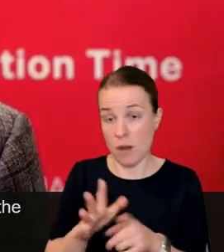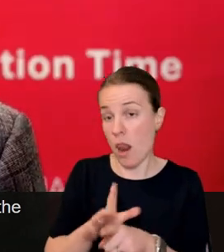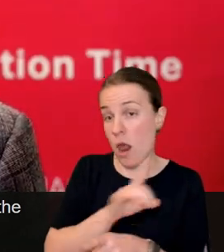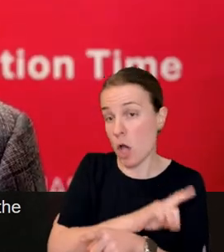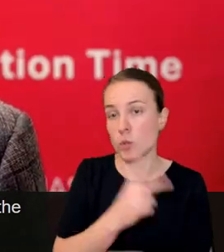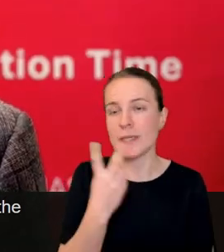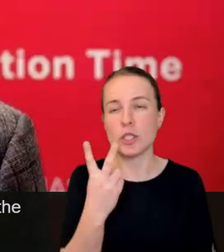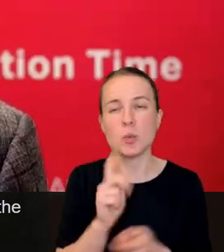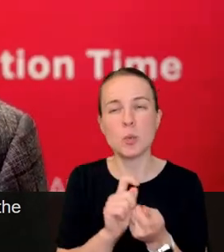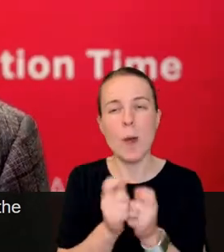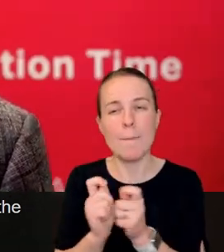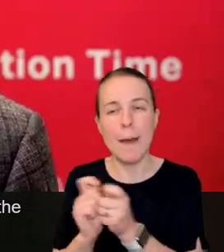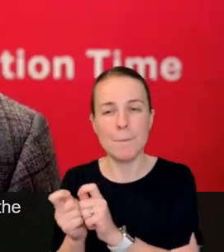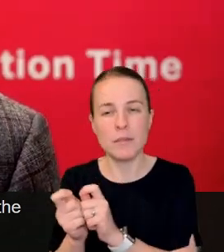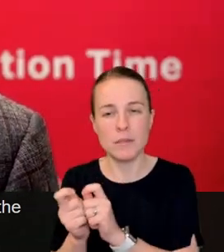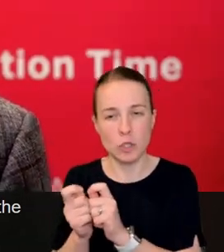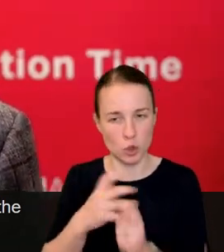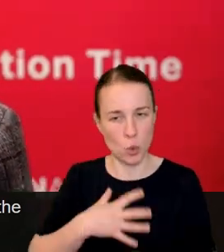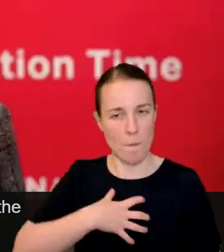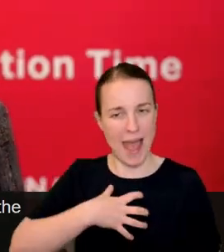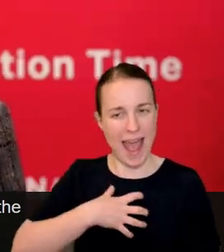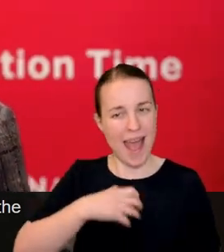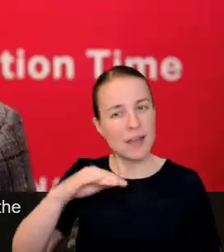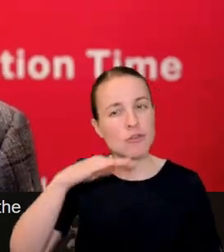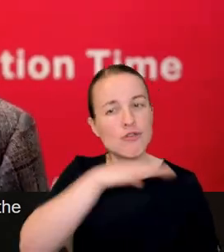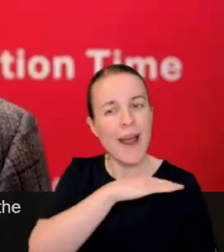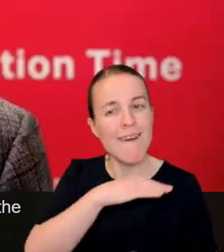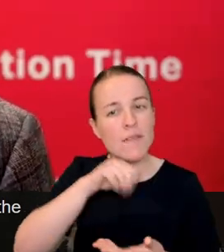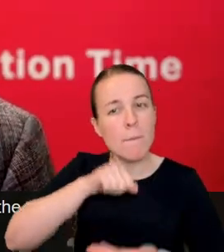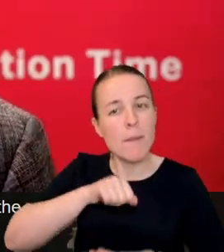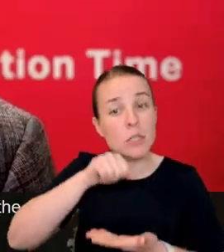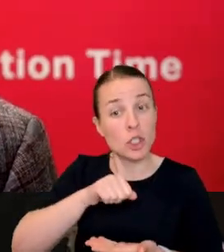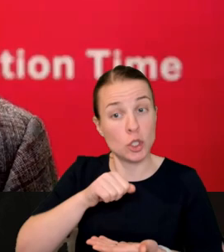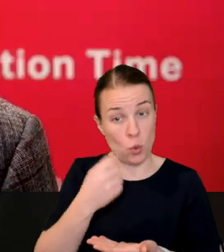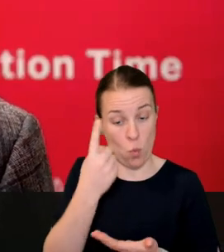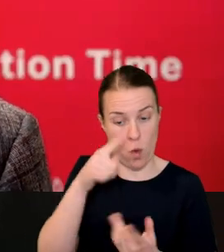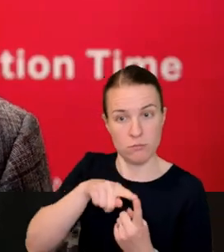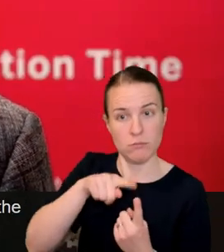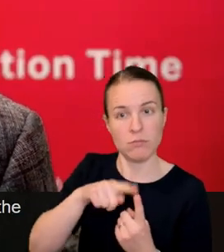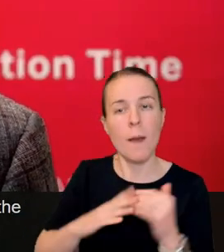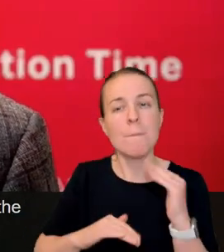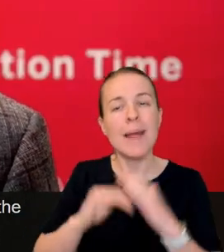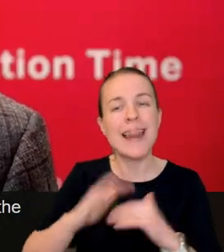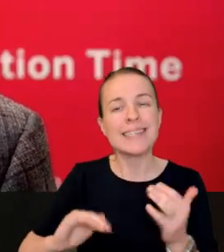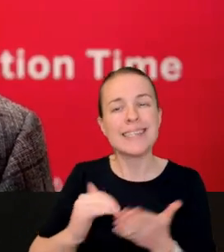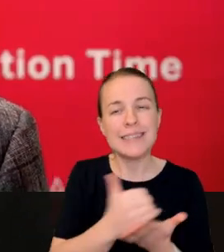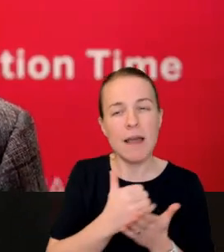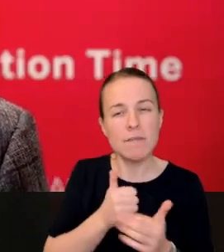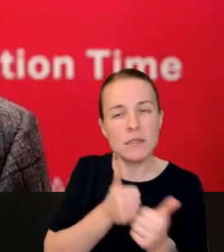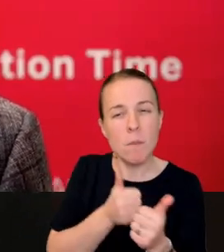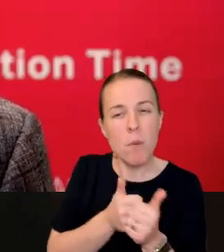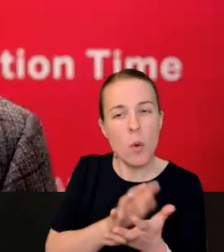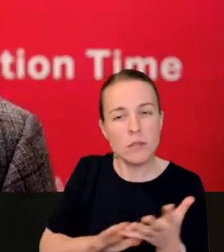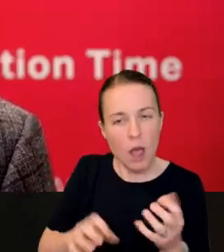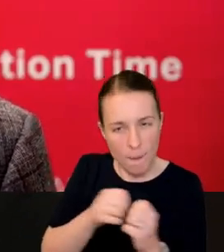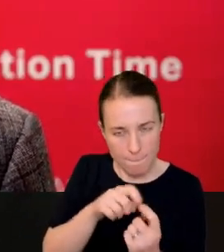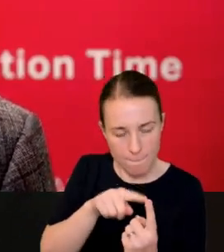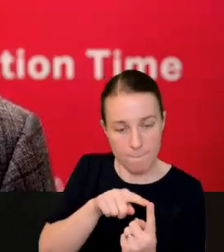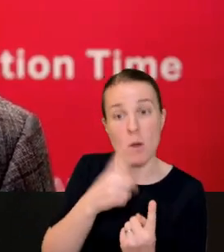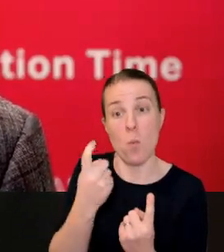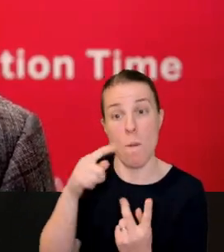draft budget, one to introduce a building safety support hub and another to introduce a